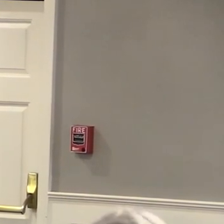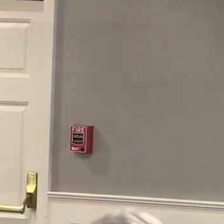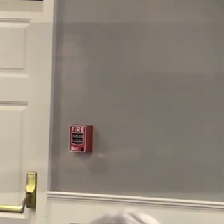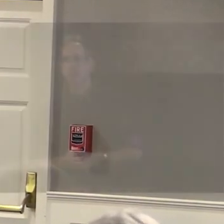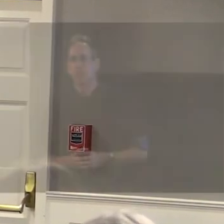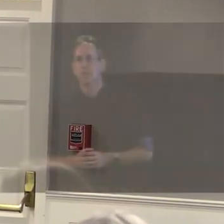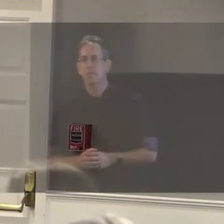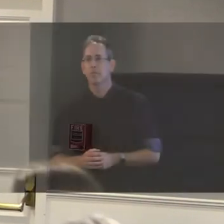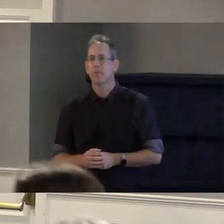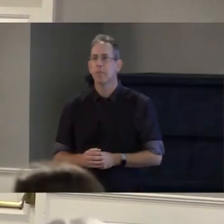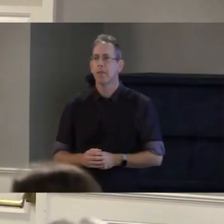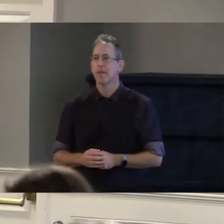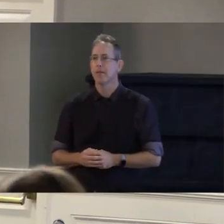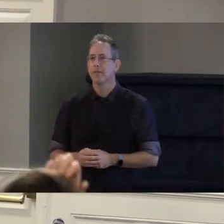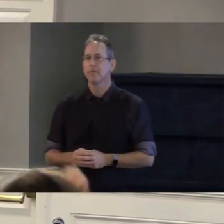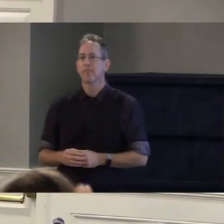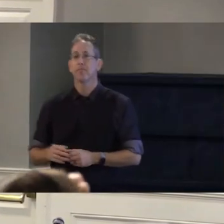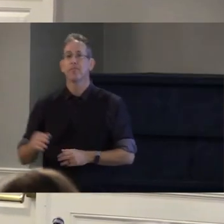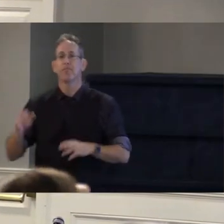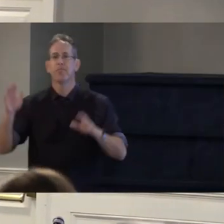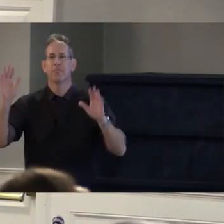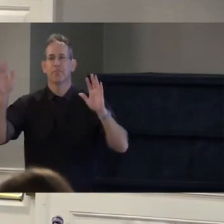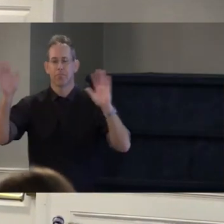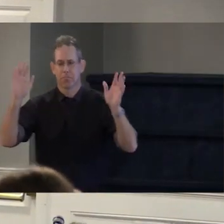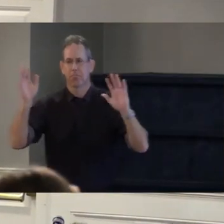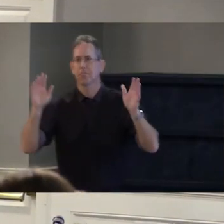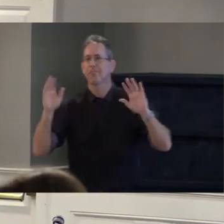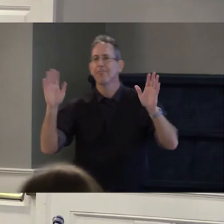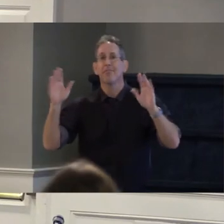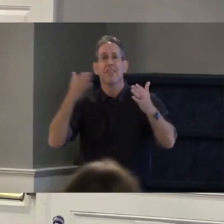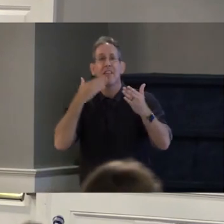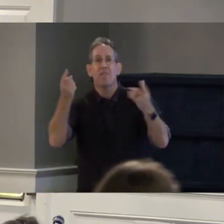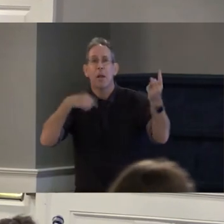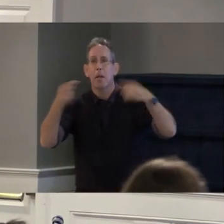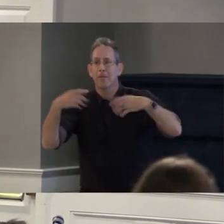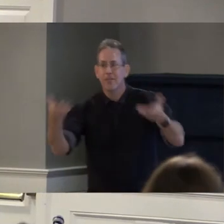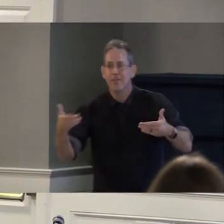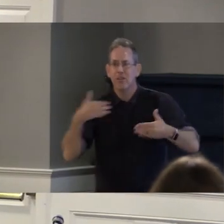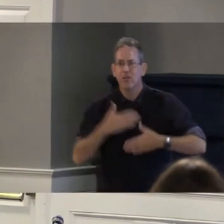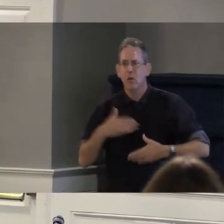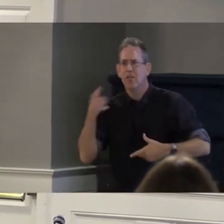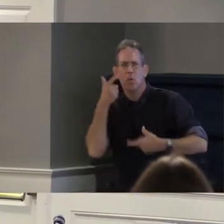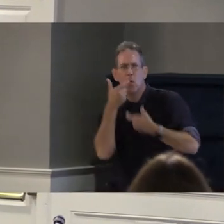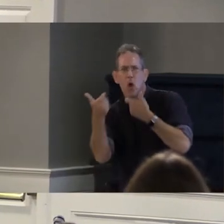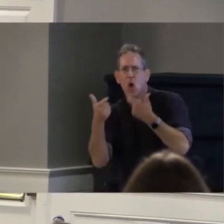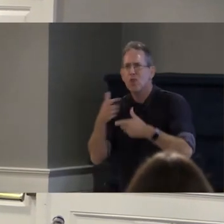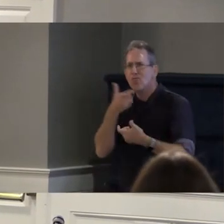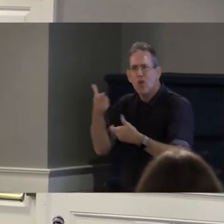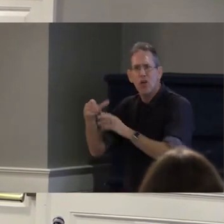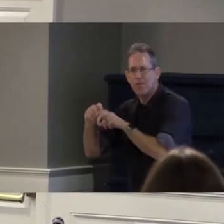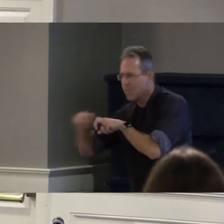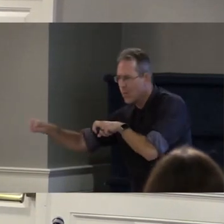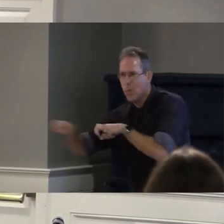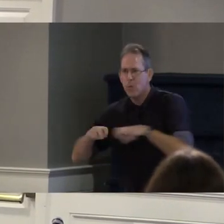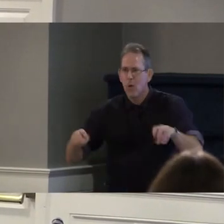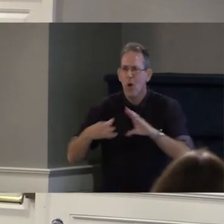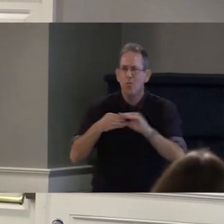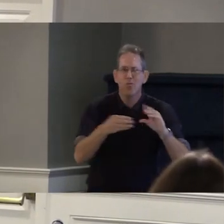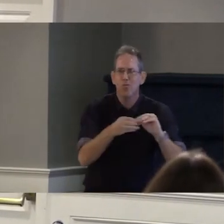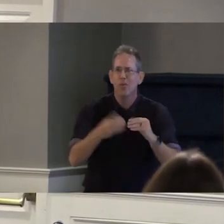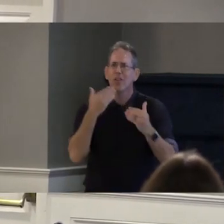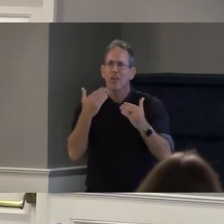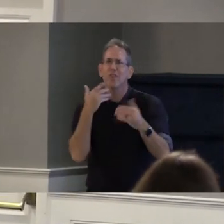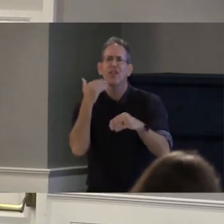Thanks, everybody, for coming. Thanks for those of you who have stuck it out on Zoom all day with us. We really appreciate it. Have a good night.